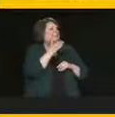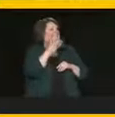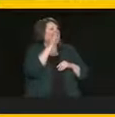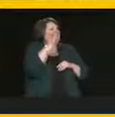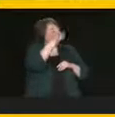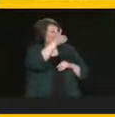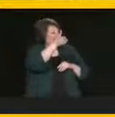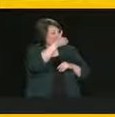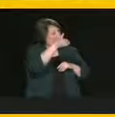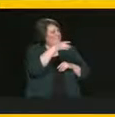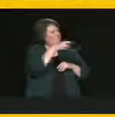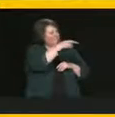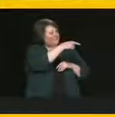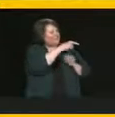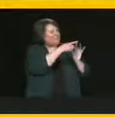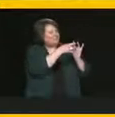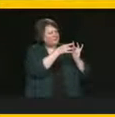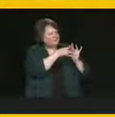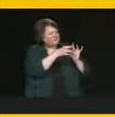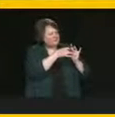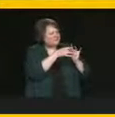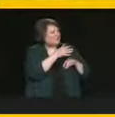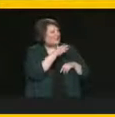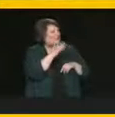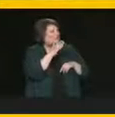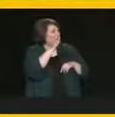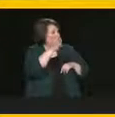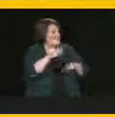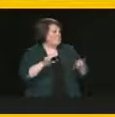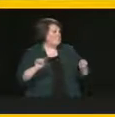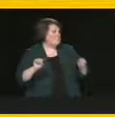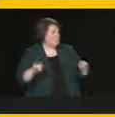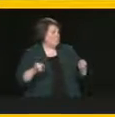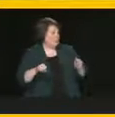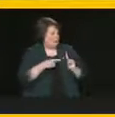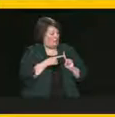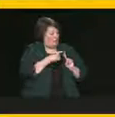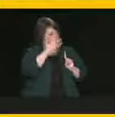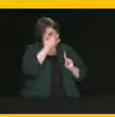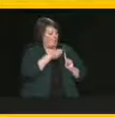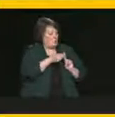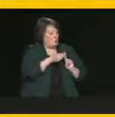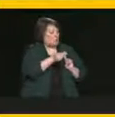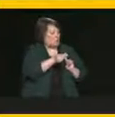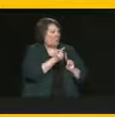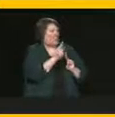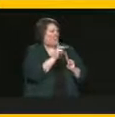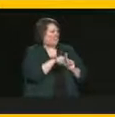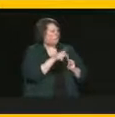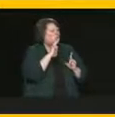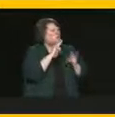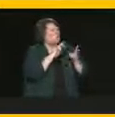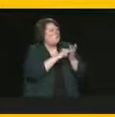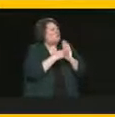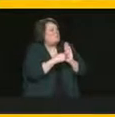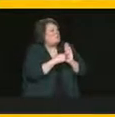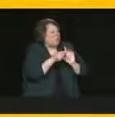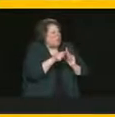a person could infect at most 1 person. So what do you mean exactly? 1.1,